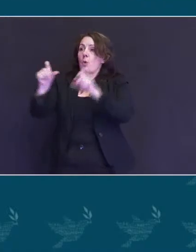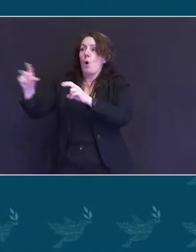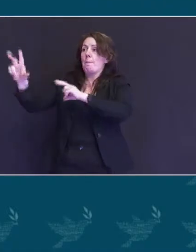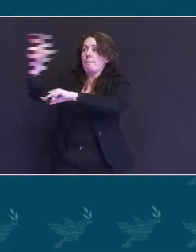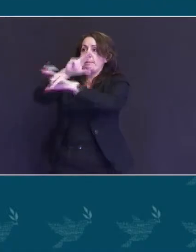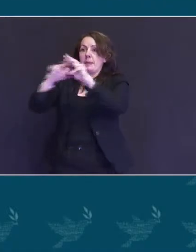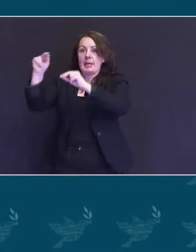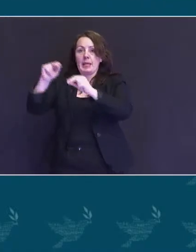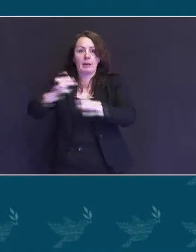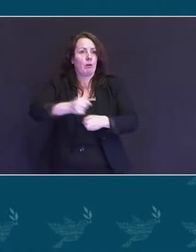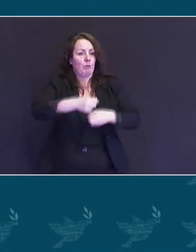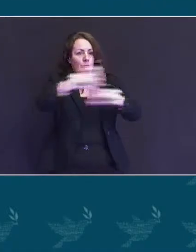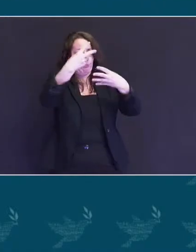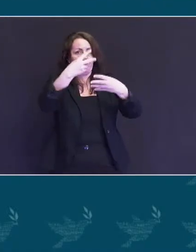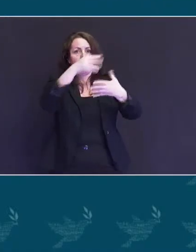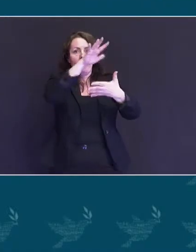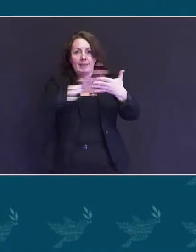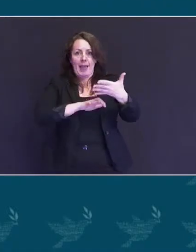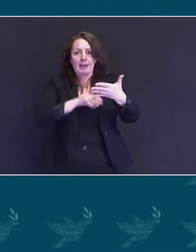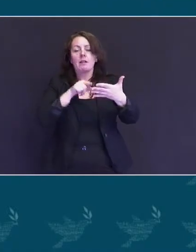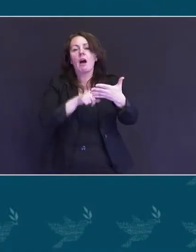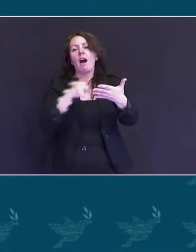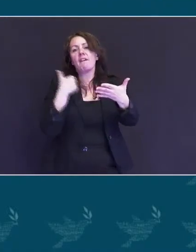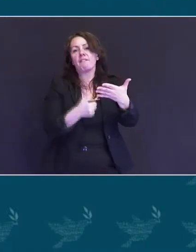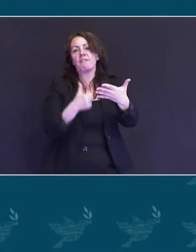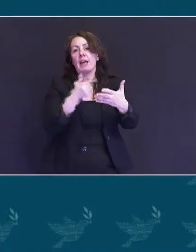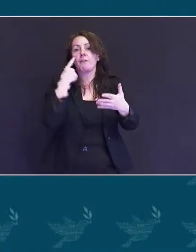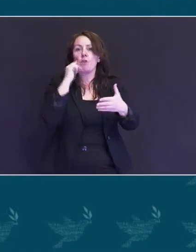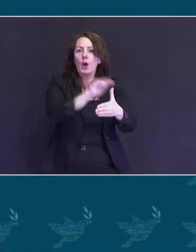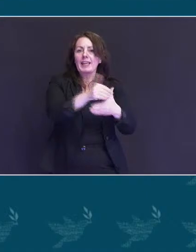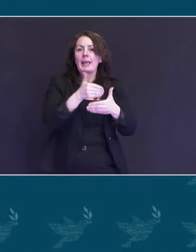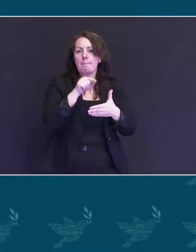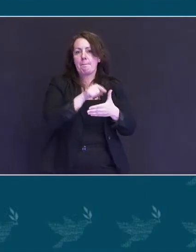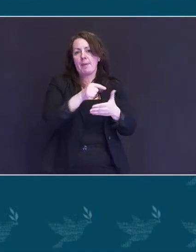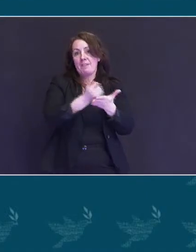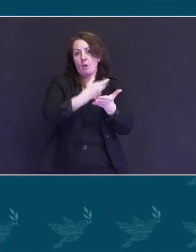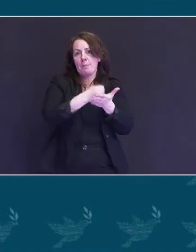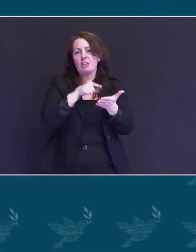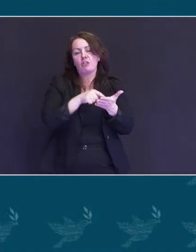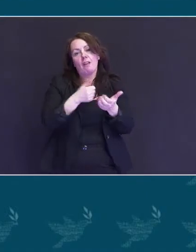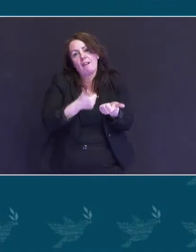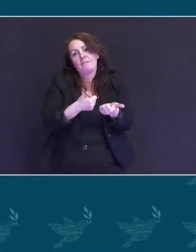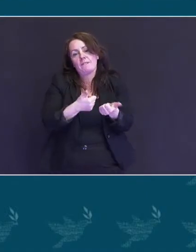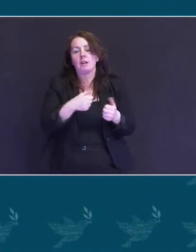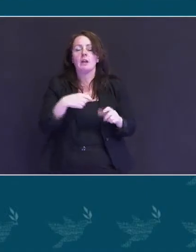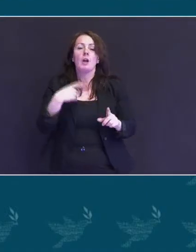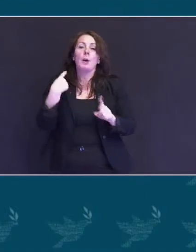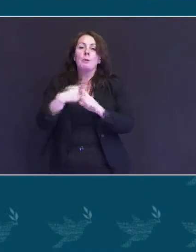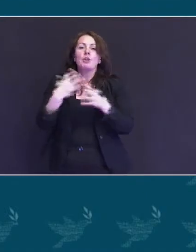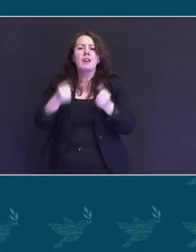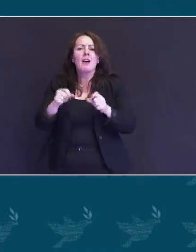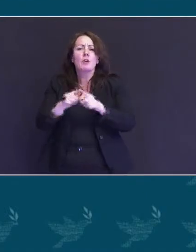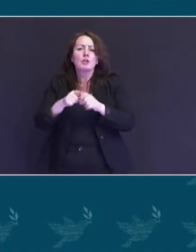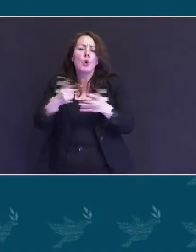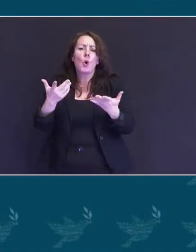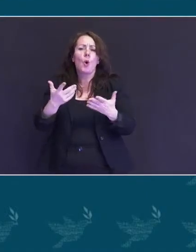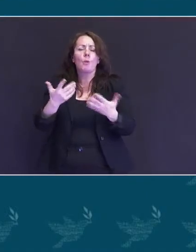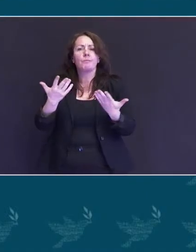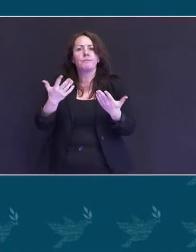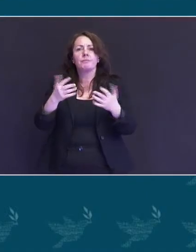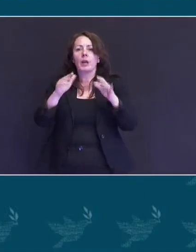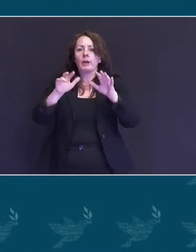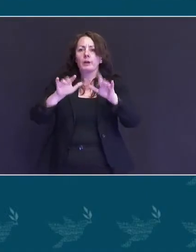from spoken word to written text and to preserve that knowledge in a document. We have